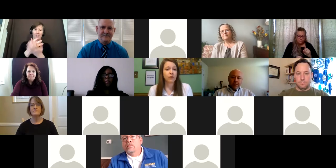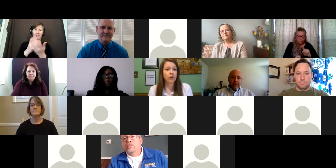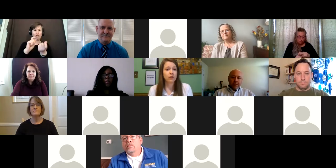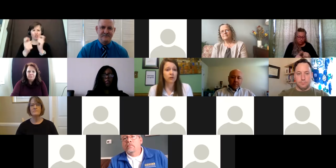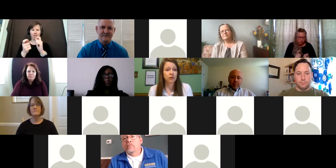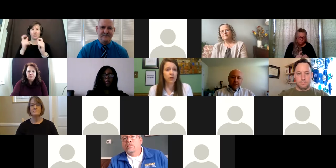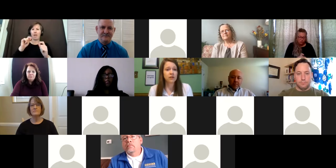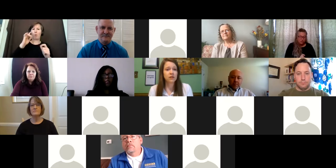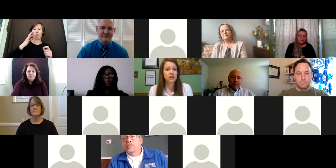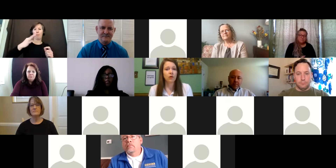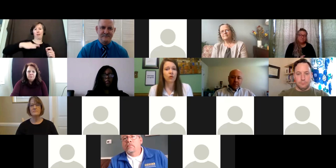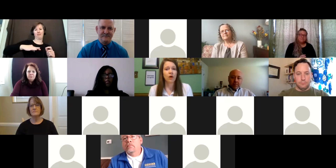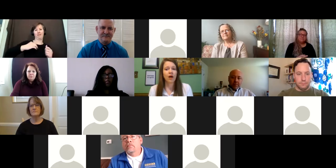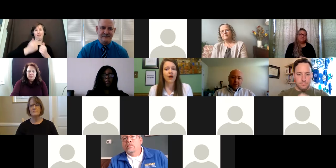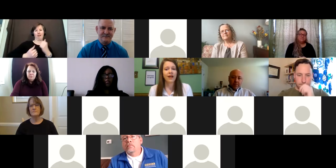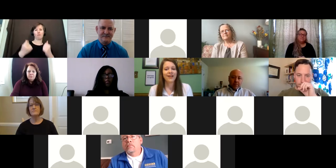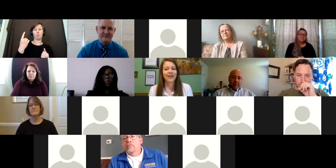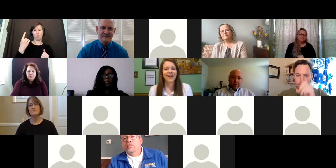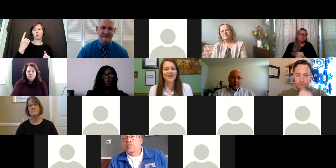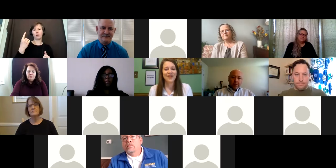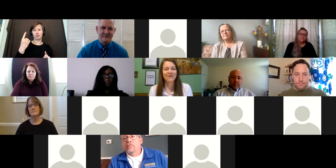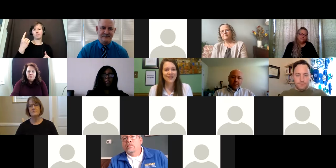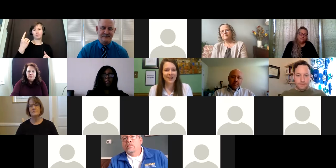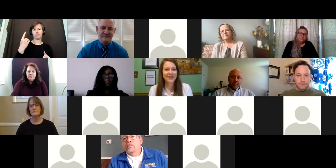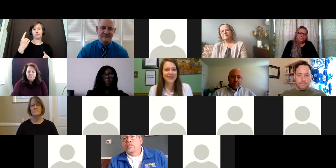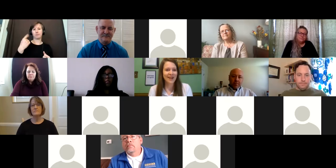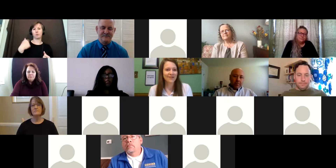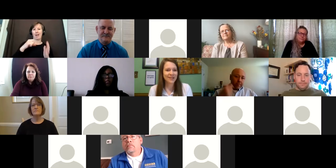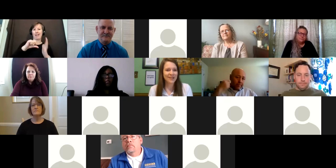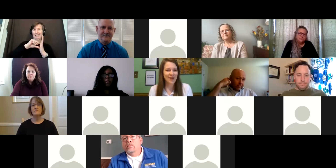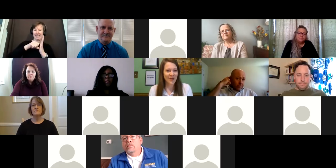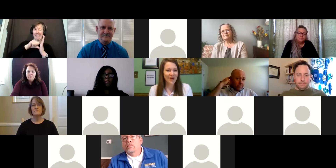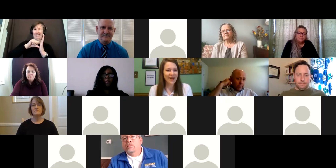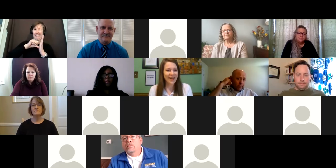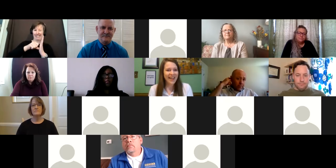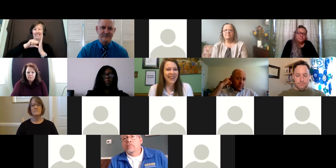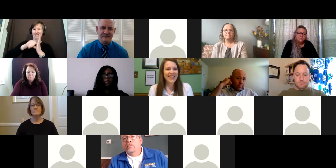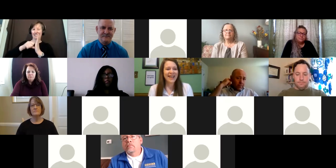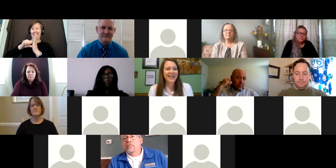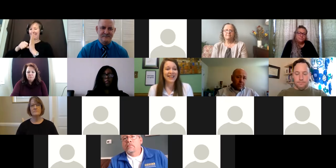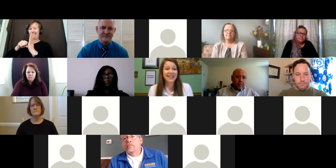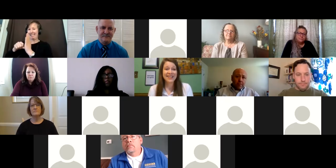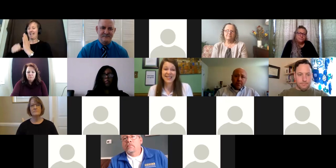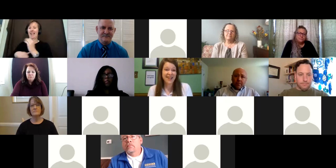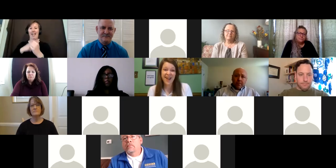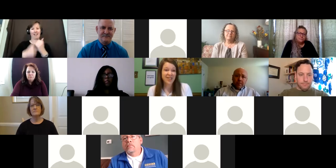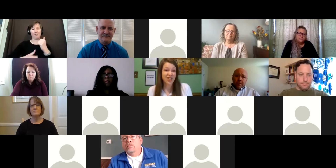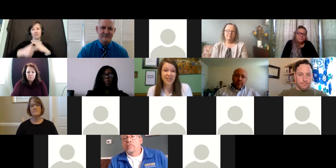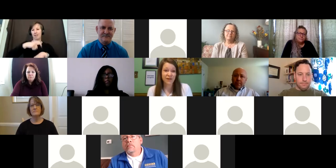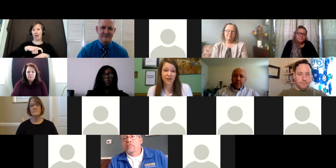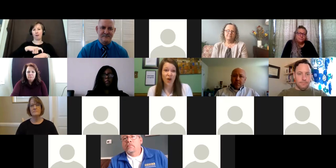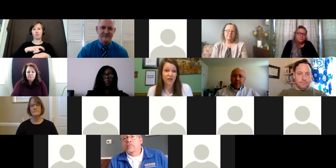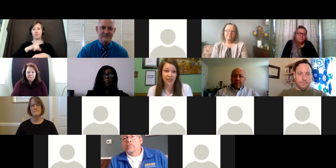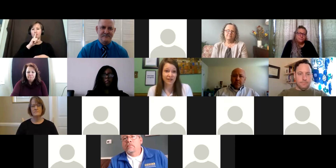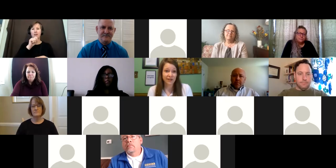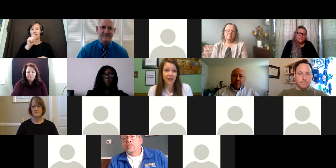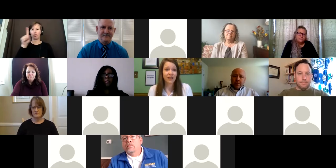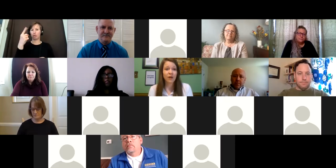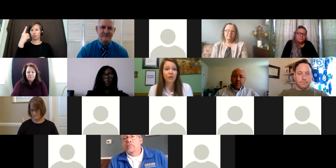benefits everyone. And so I have emphasized at every turn that this is not just